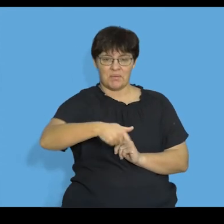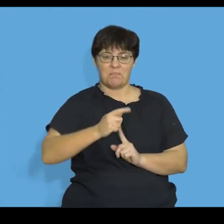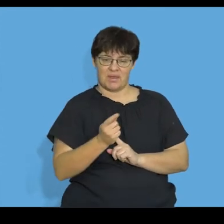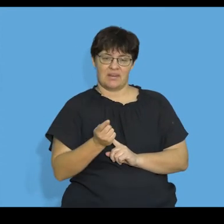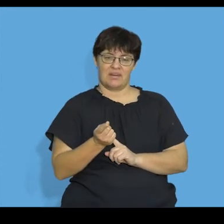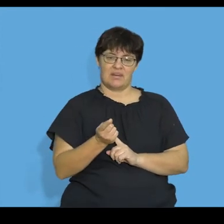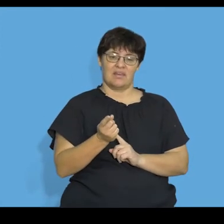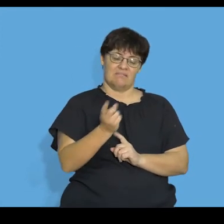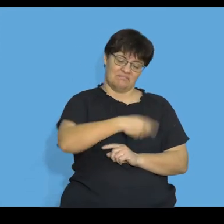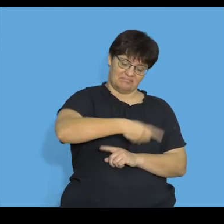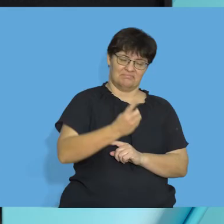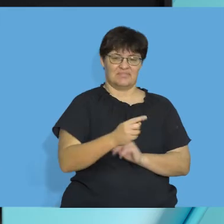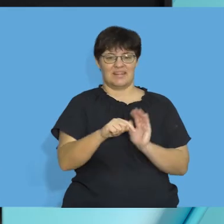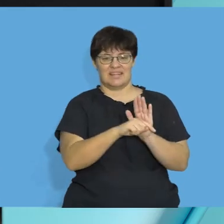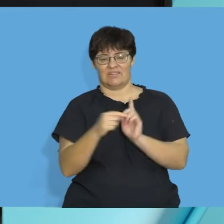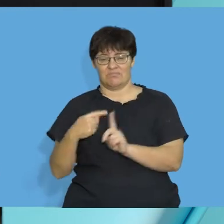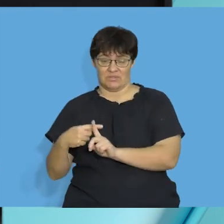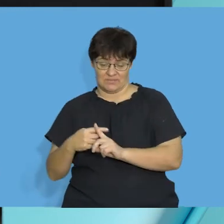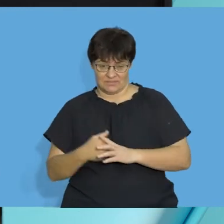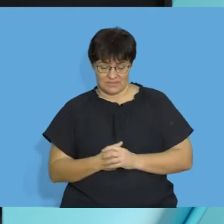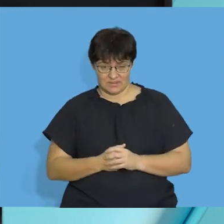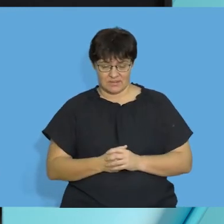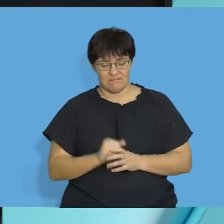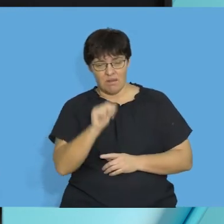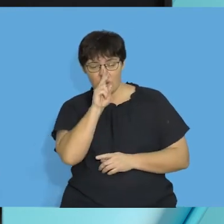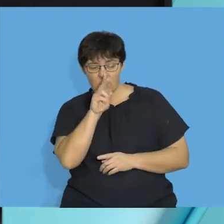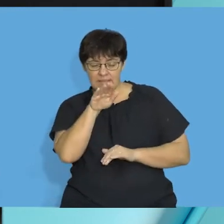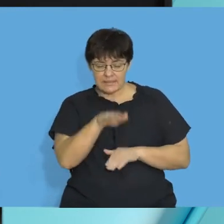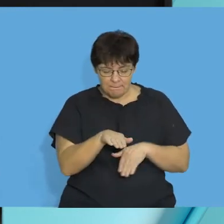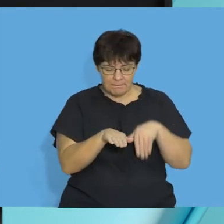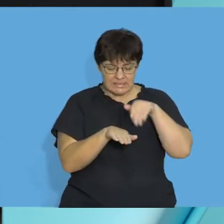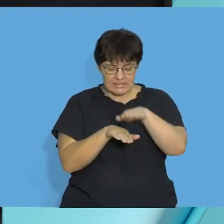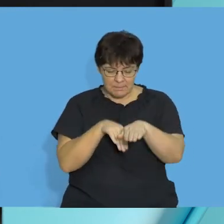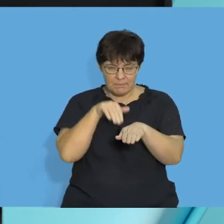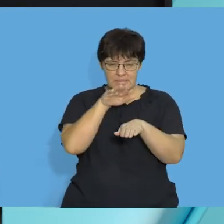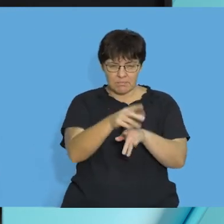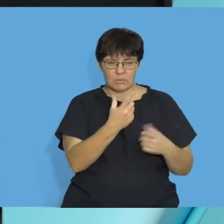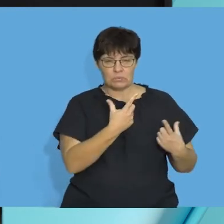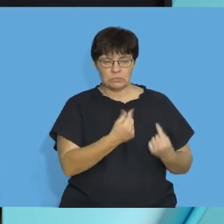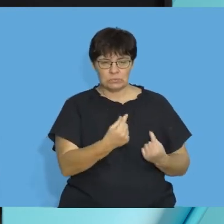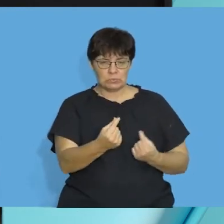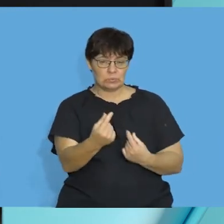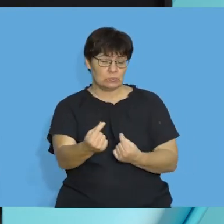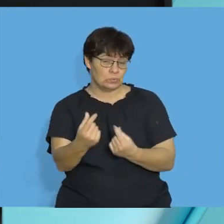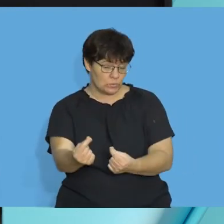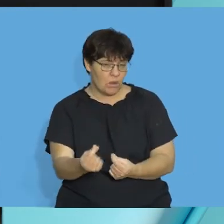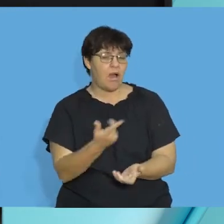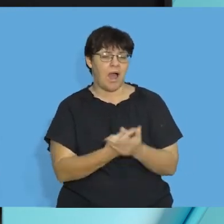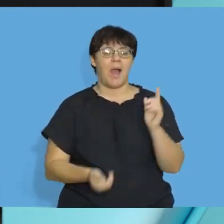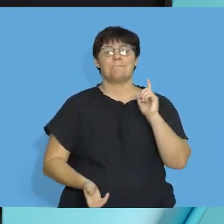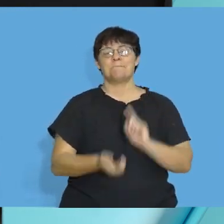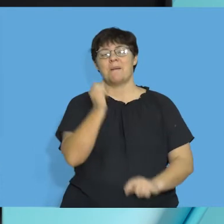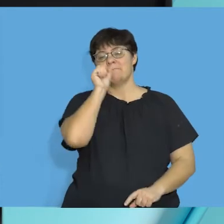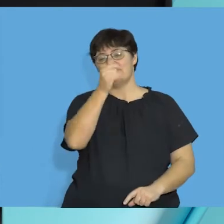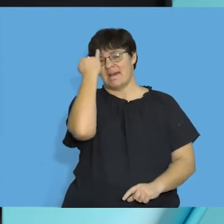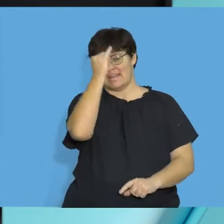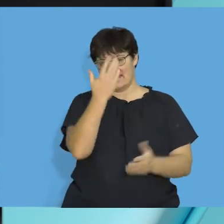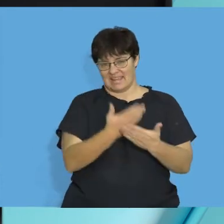I hope that you can see, by looking at these step by step, one by one, you'll be able to master this whole